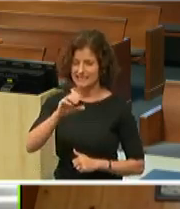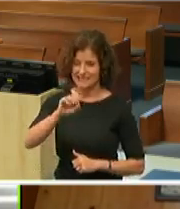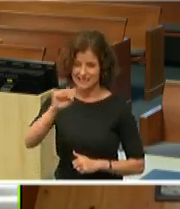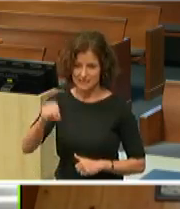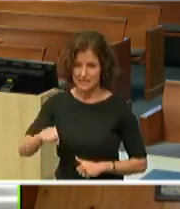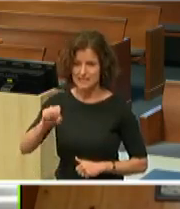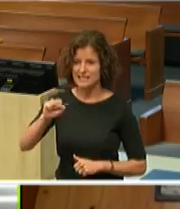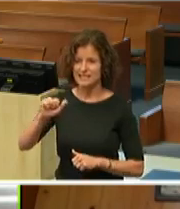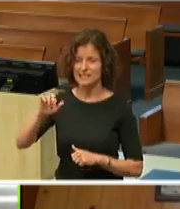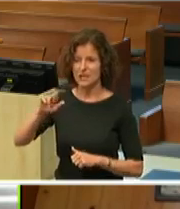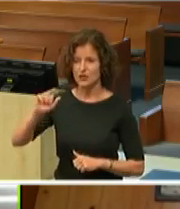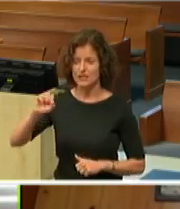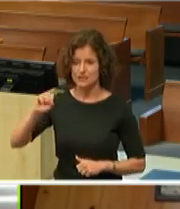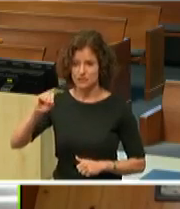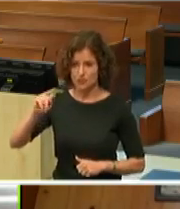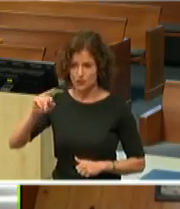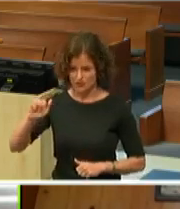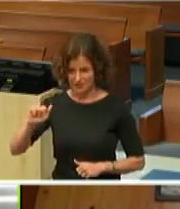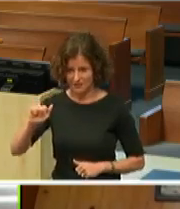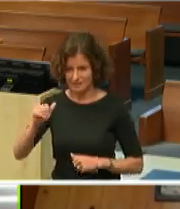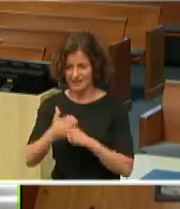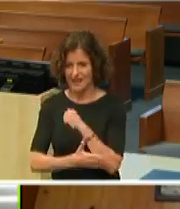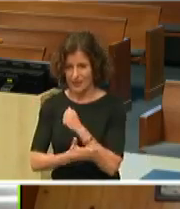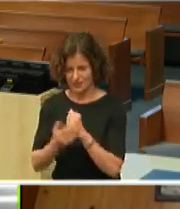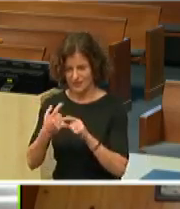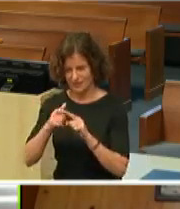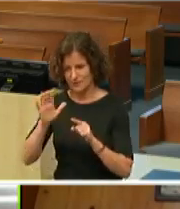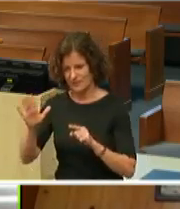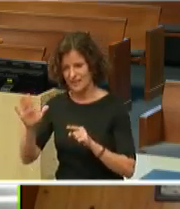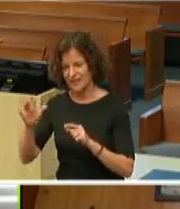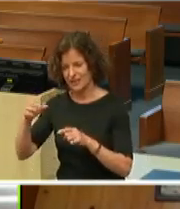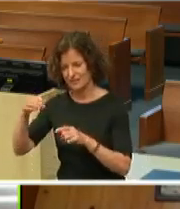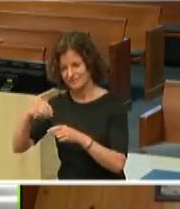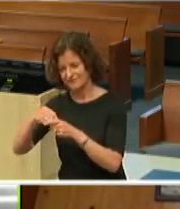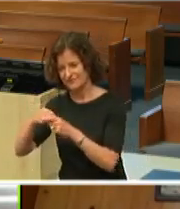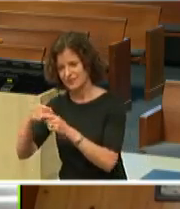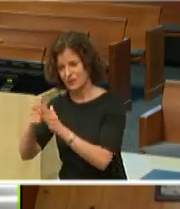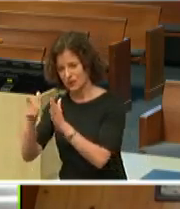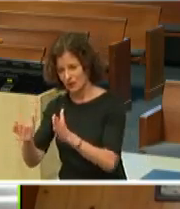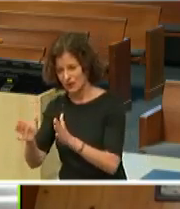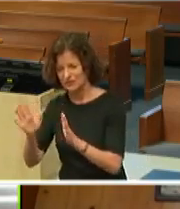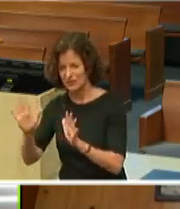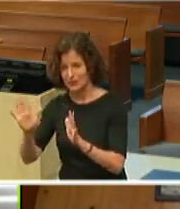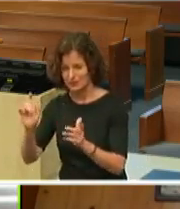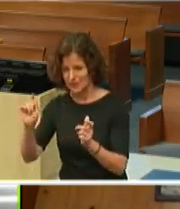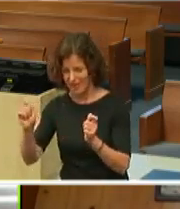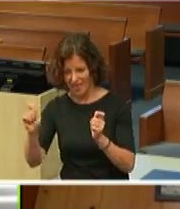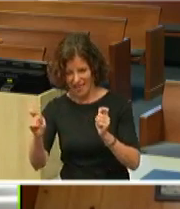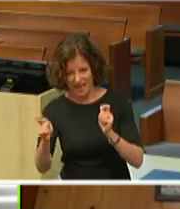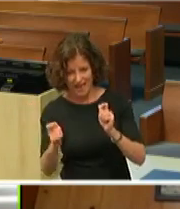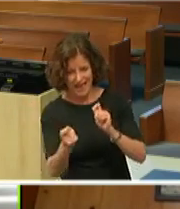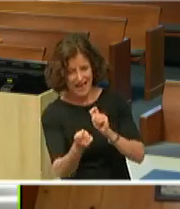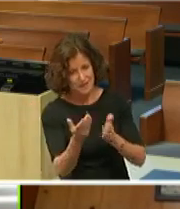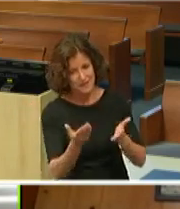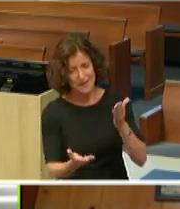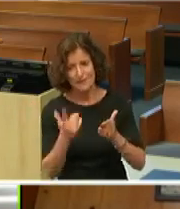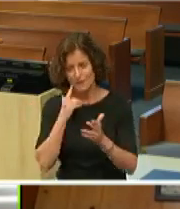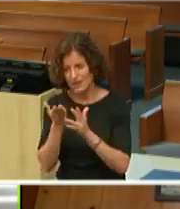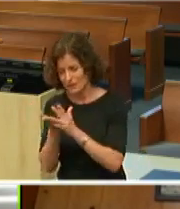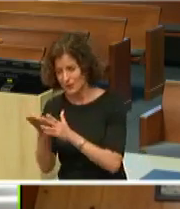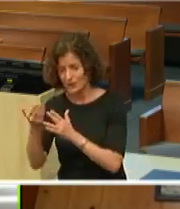their internal county attorney. Okay. So take it from that perspective. Okay. It's gone through a